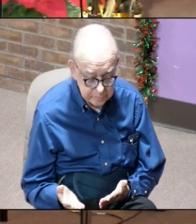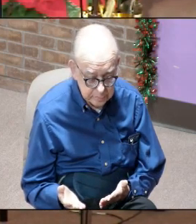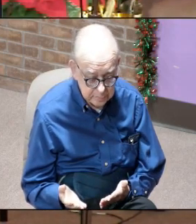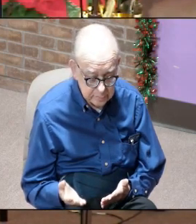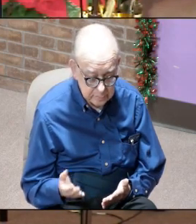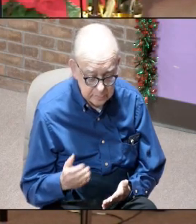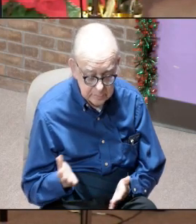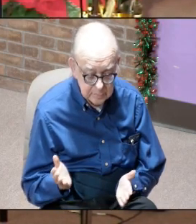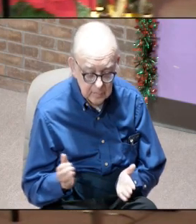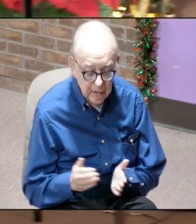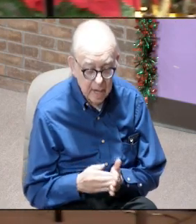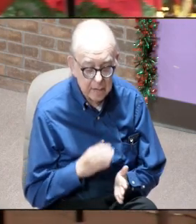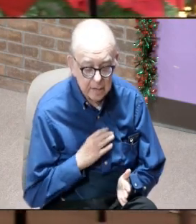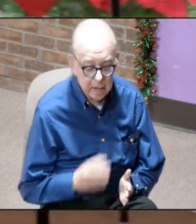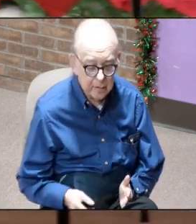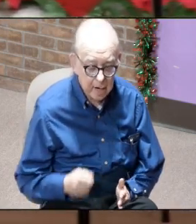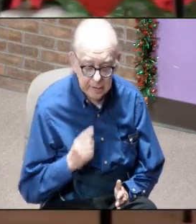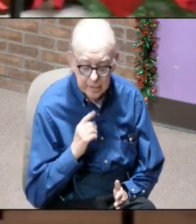Blackbeard.